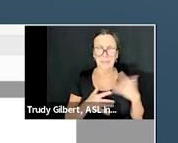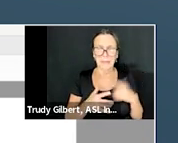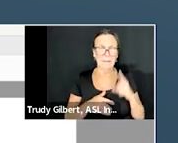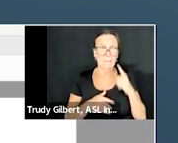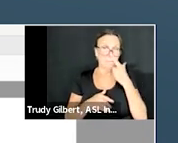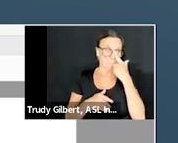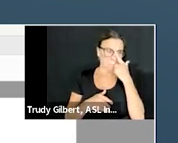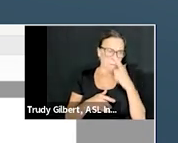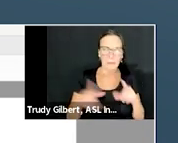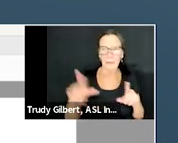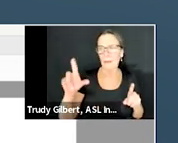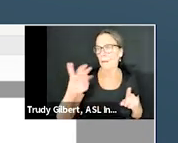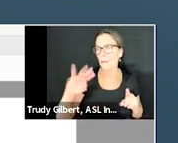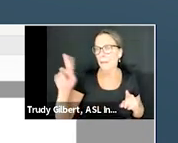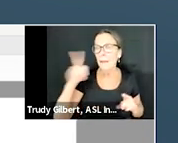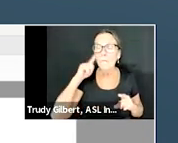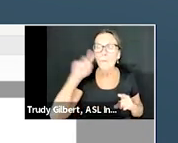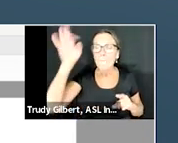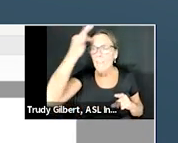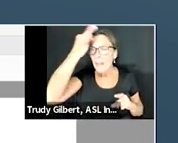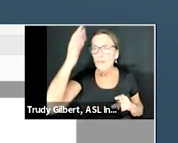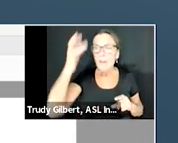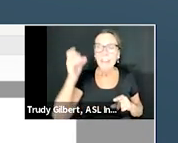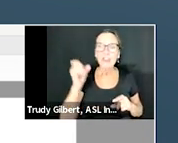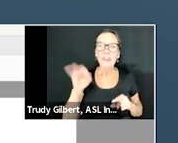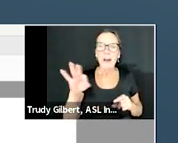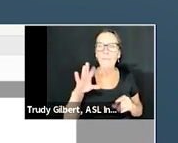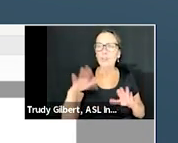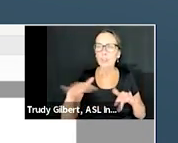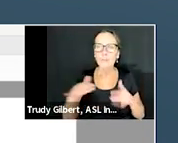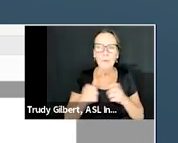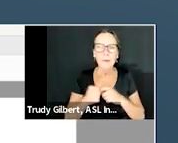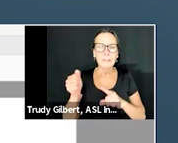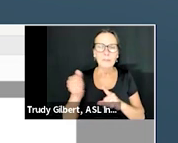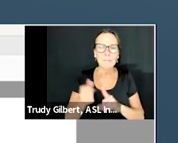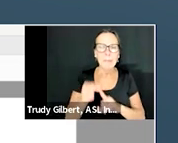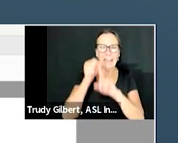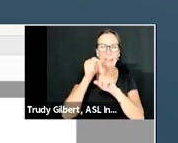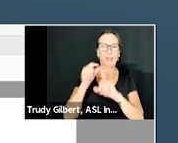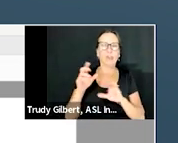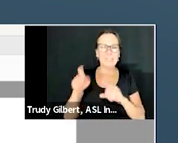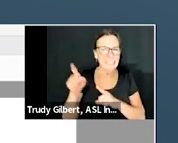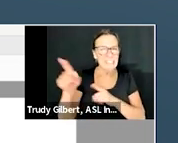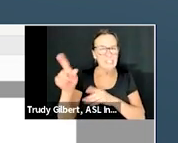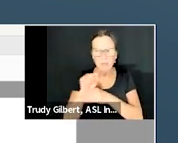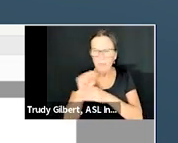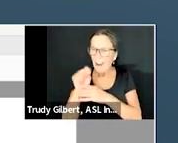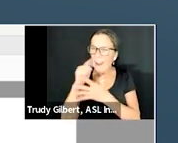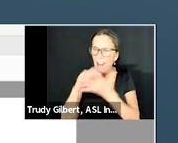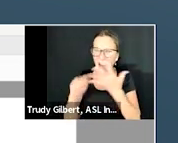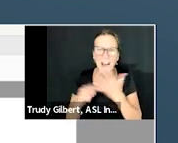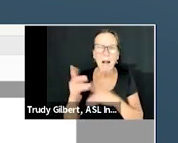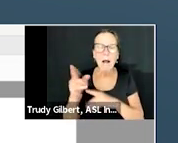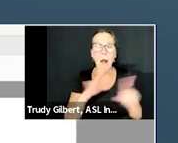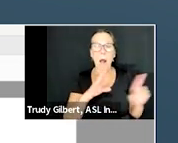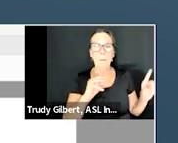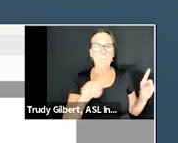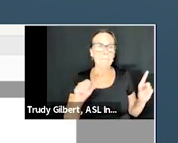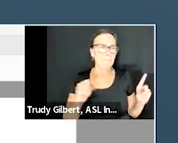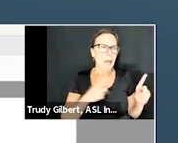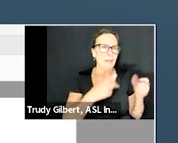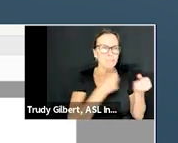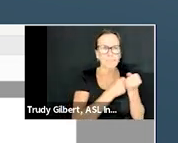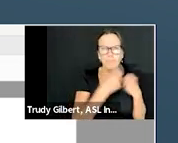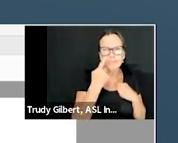including a link to the Federation for Children with Special Needs. They do a lot of training. Mass Advocates for Children has a